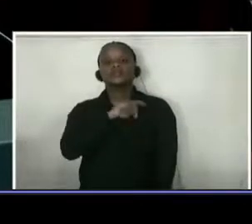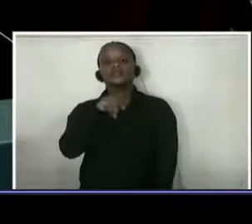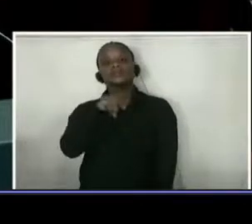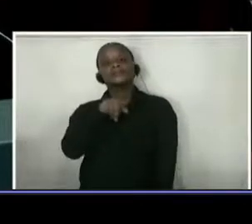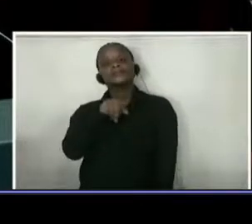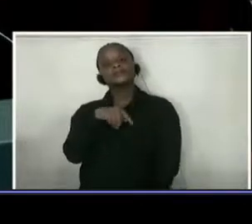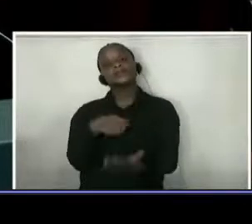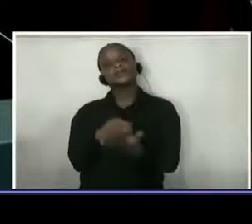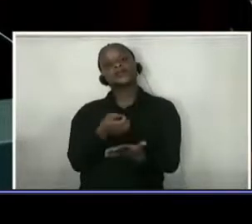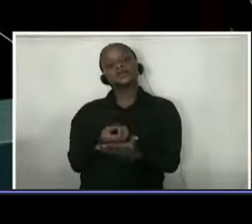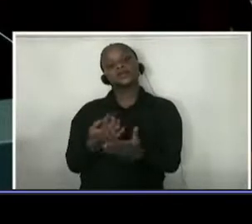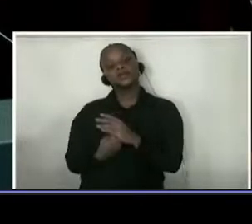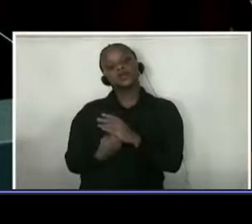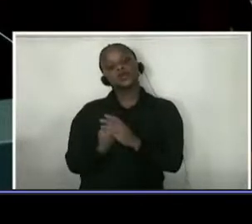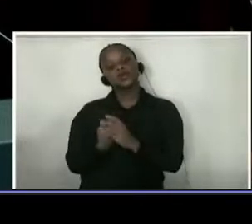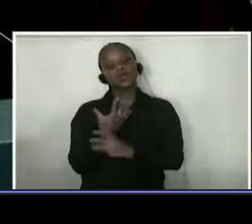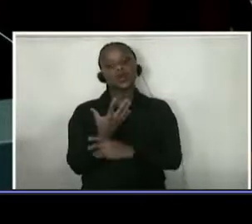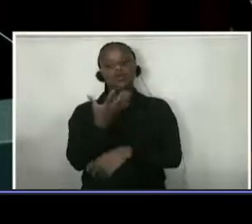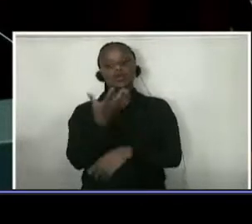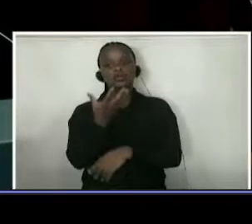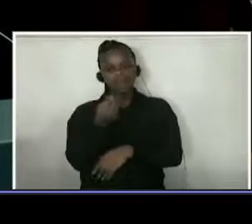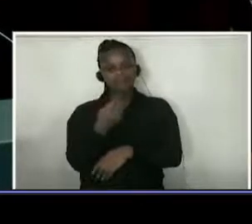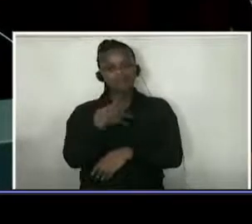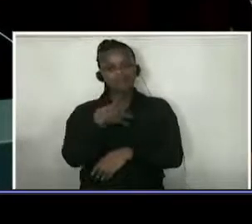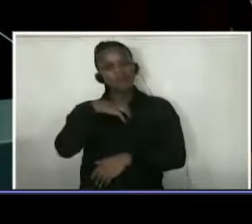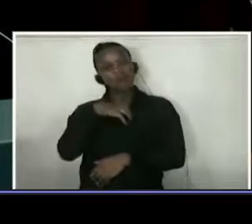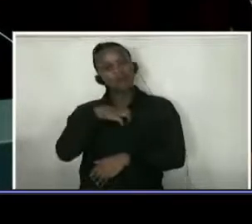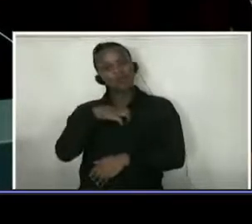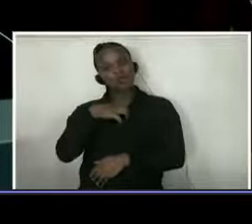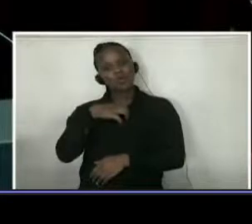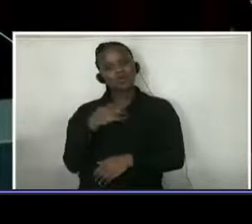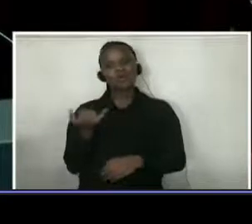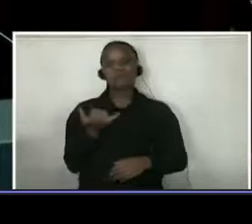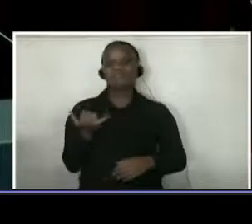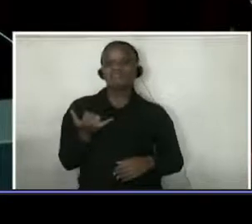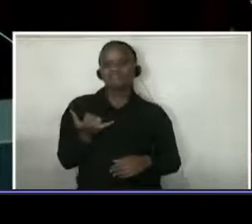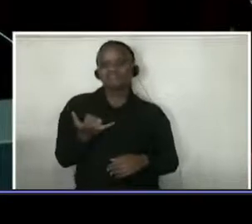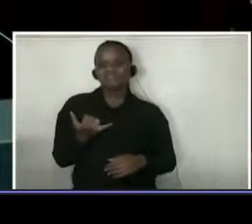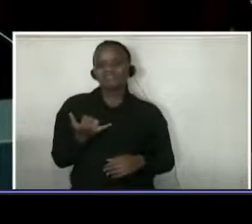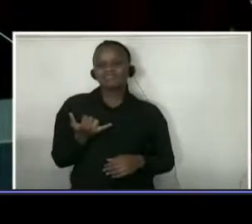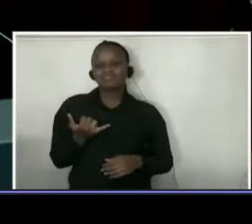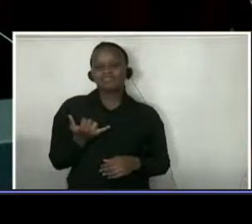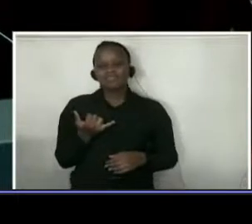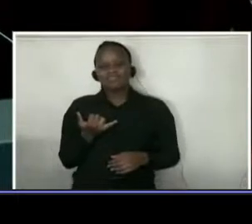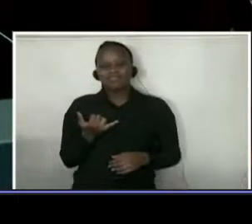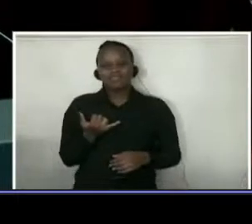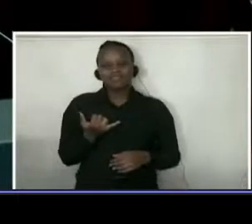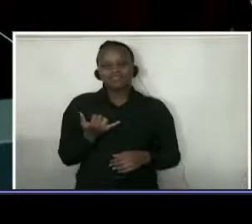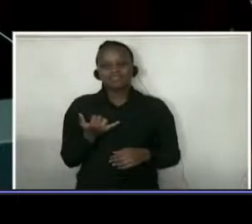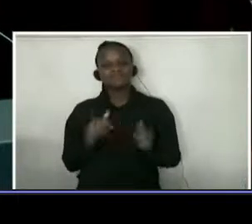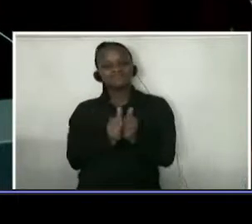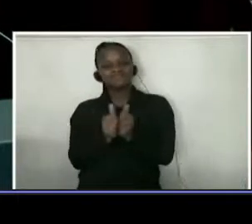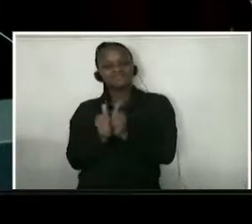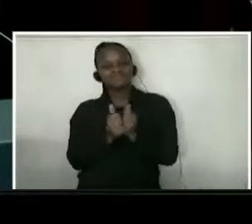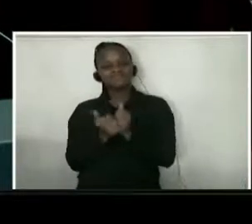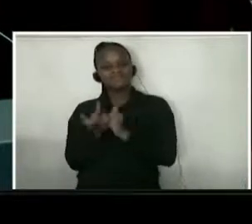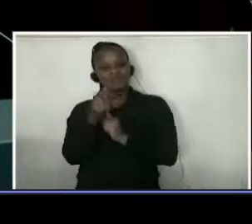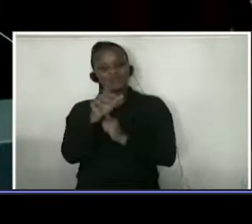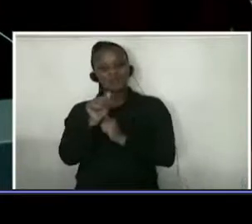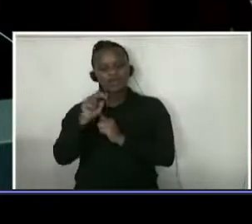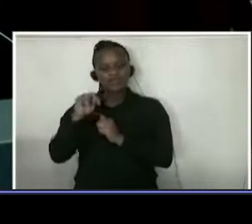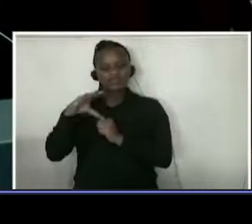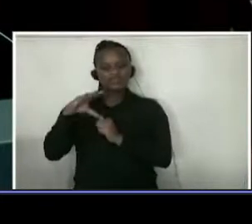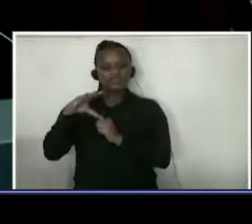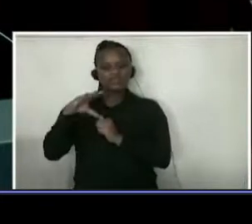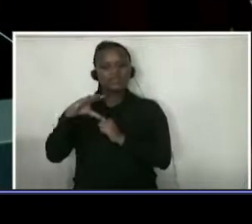own umshado between ABC and the ANC. Obukeka uzulela amanga inkunzi ezimbili.